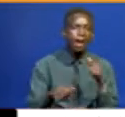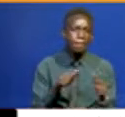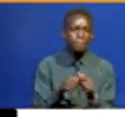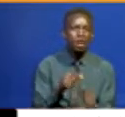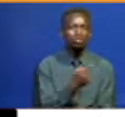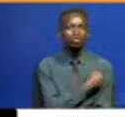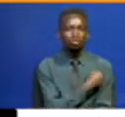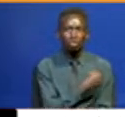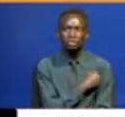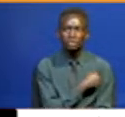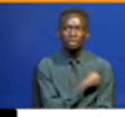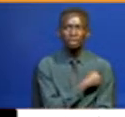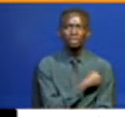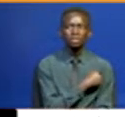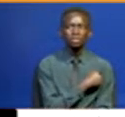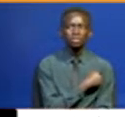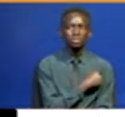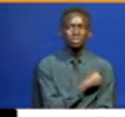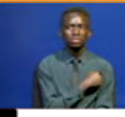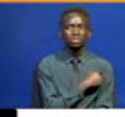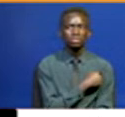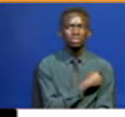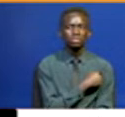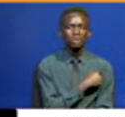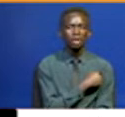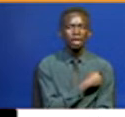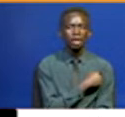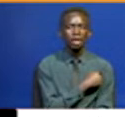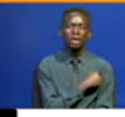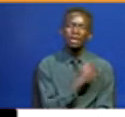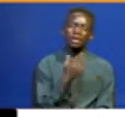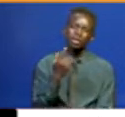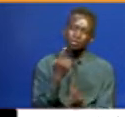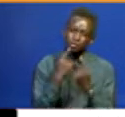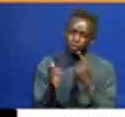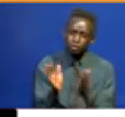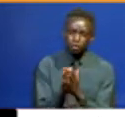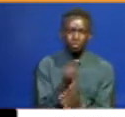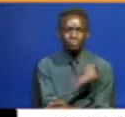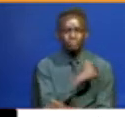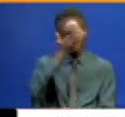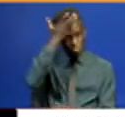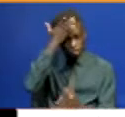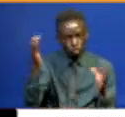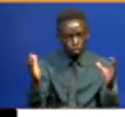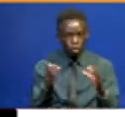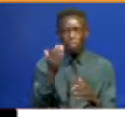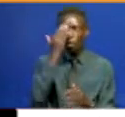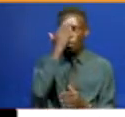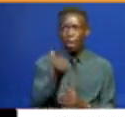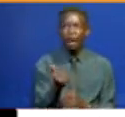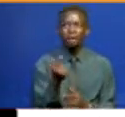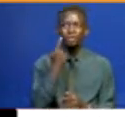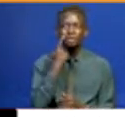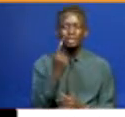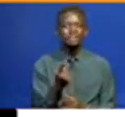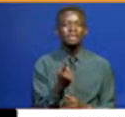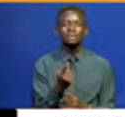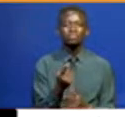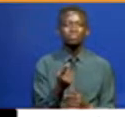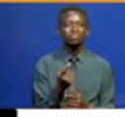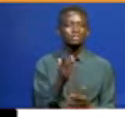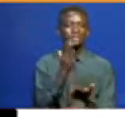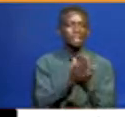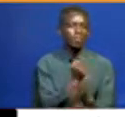patients' medication for themselves? Your patient is groaning there in pain and somebody has taken that medication. Then even